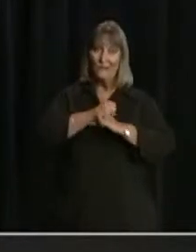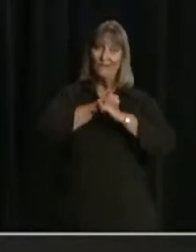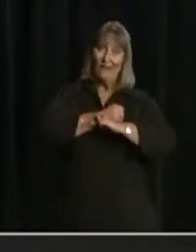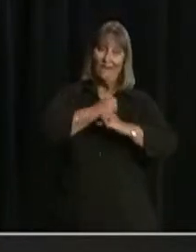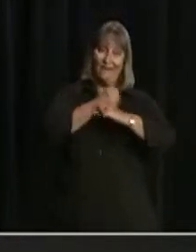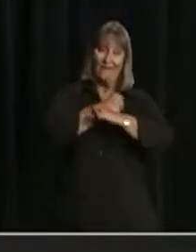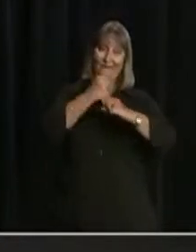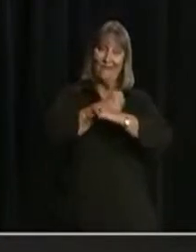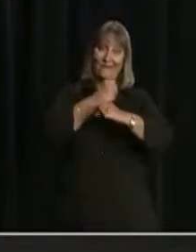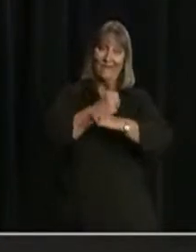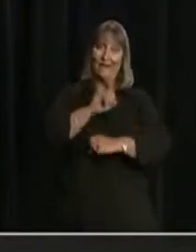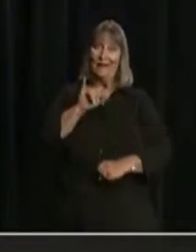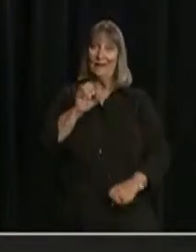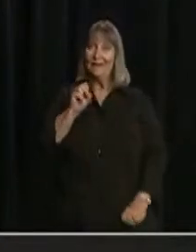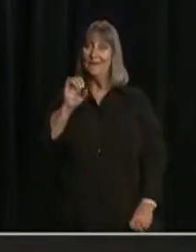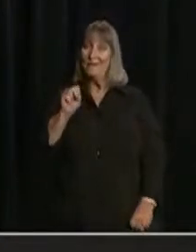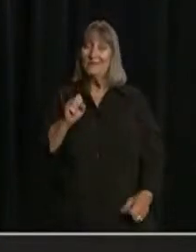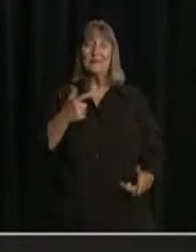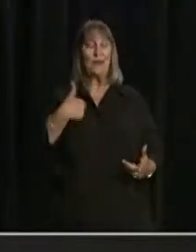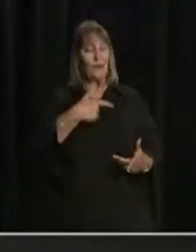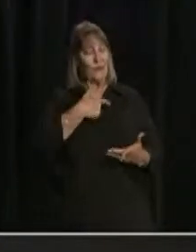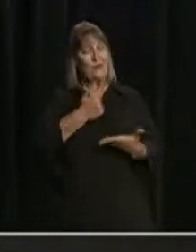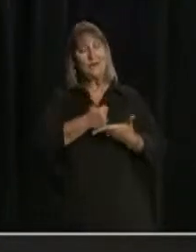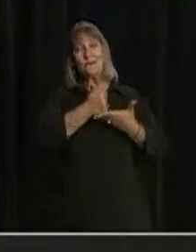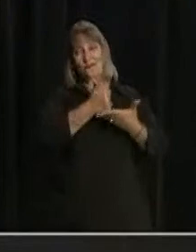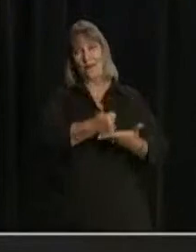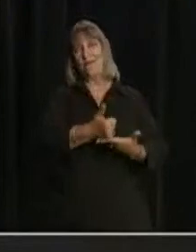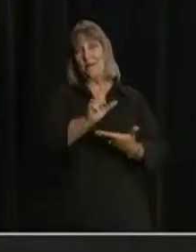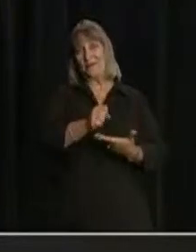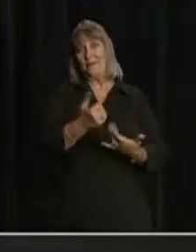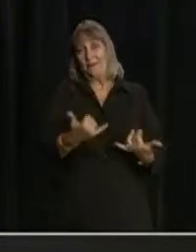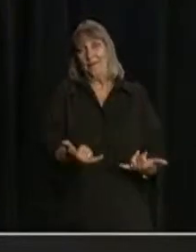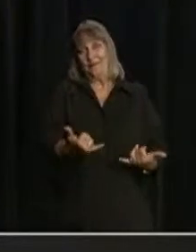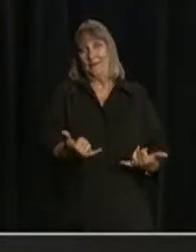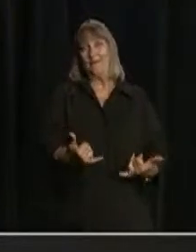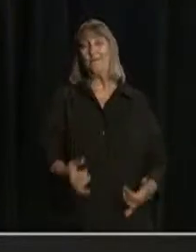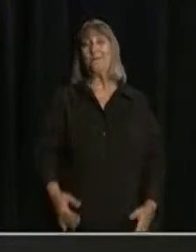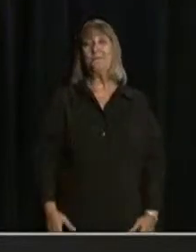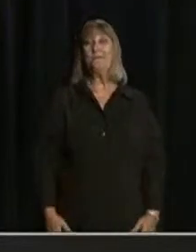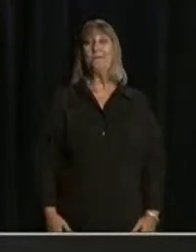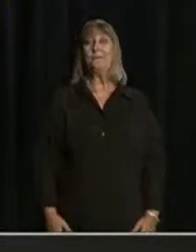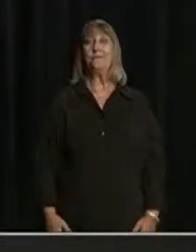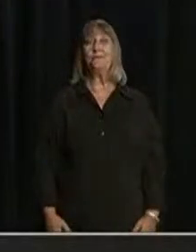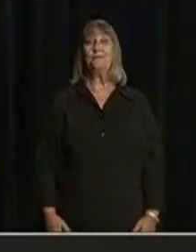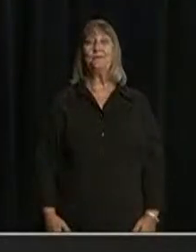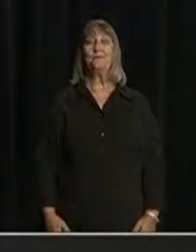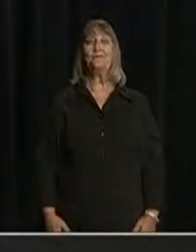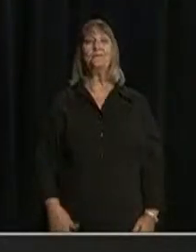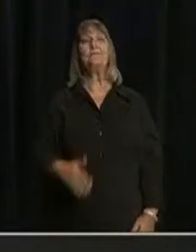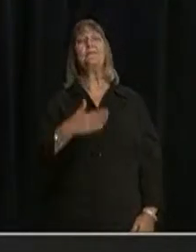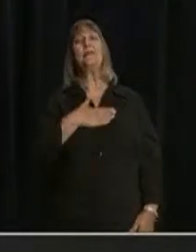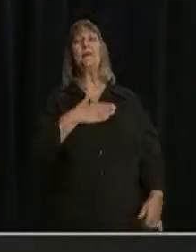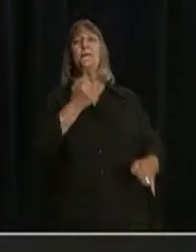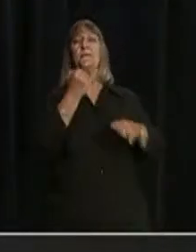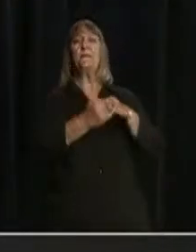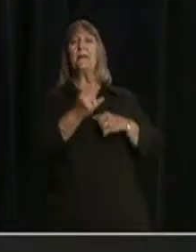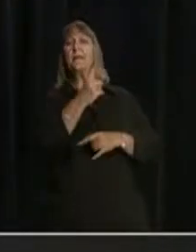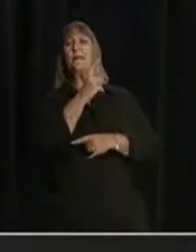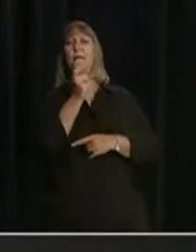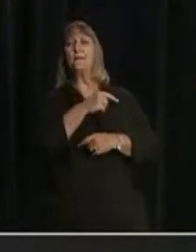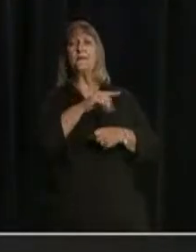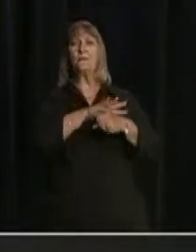we can to help them, and I'm very pleased that Catholic Charities is doing this. And my last question about